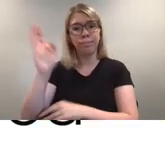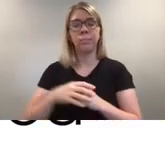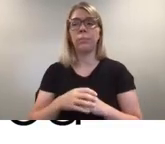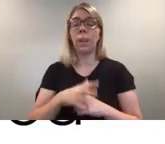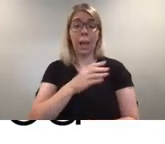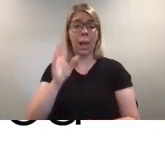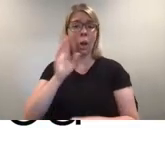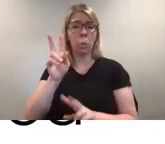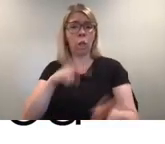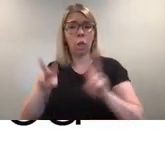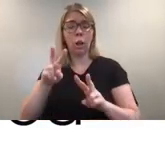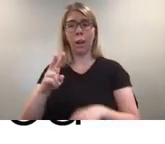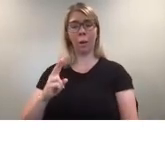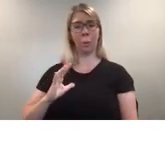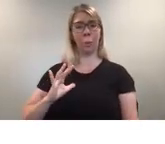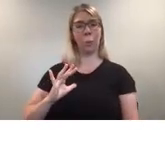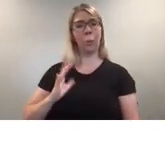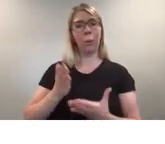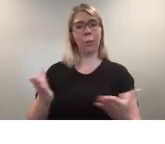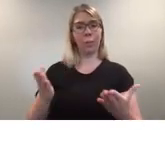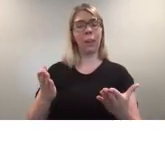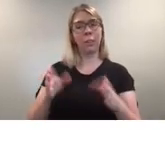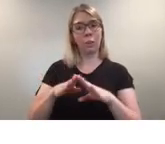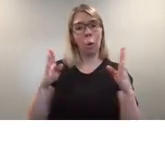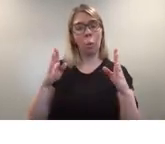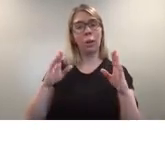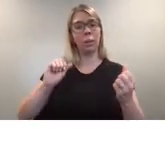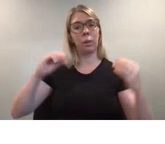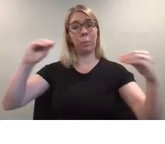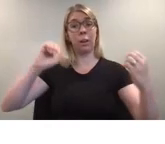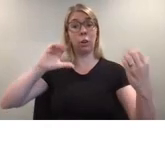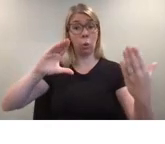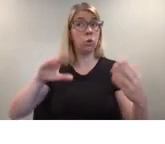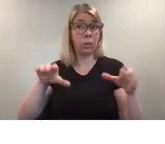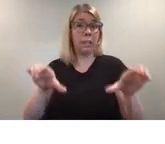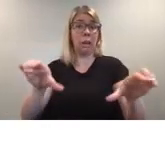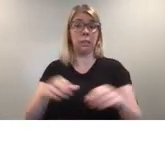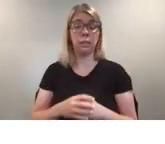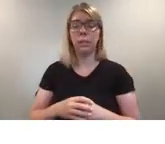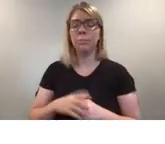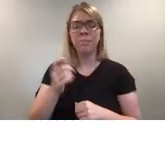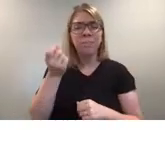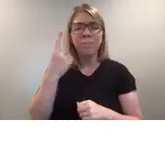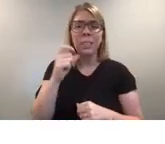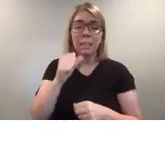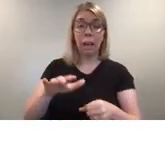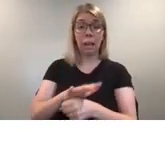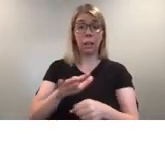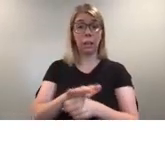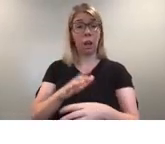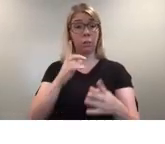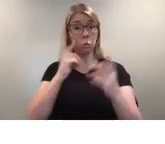also look at a few really cool things that open pedagogy does. But we realize it's not enough to just know open pedagogy can